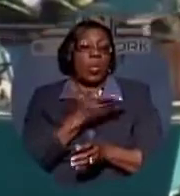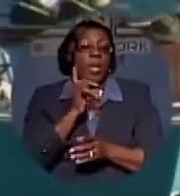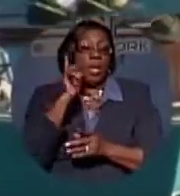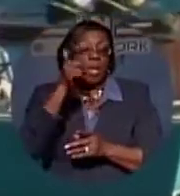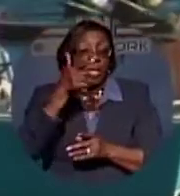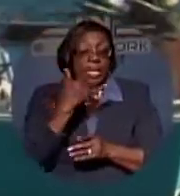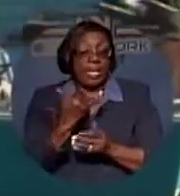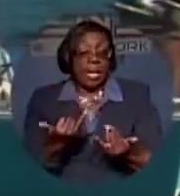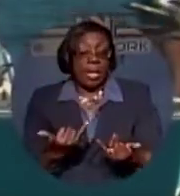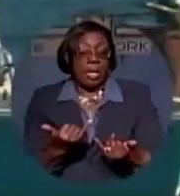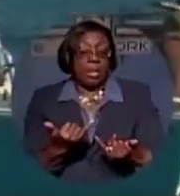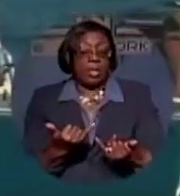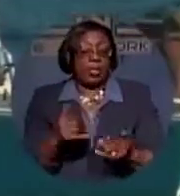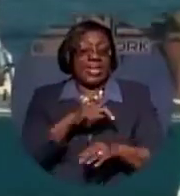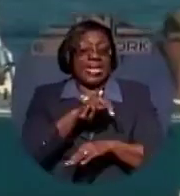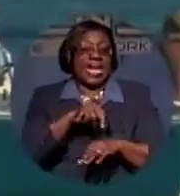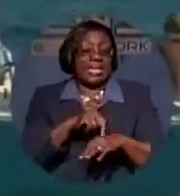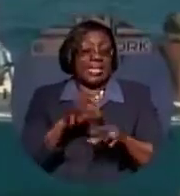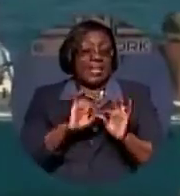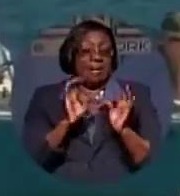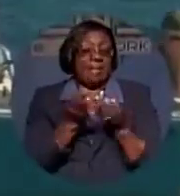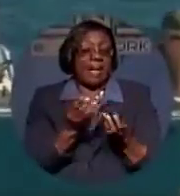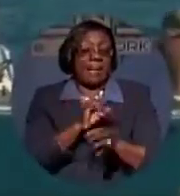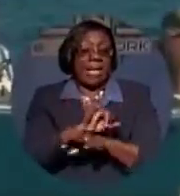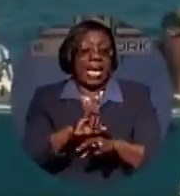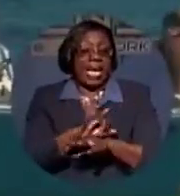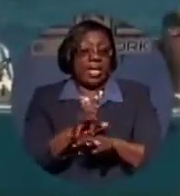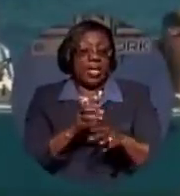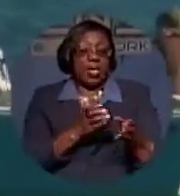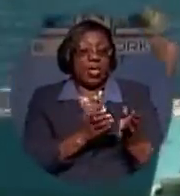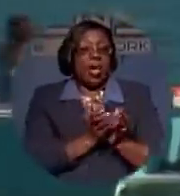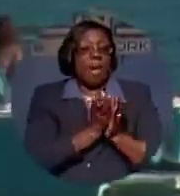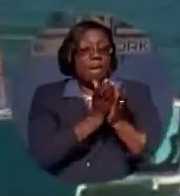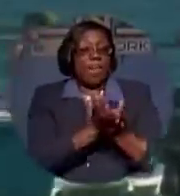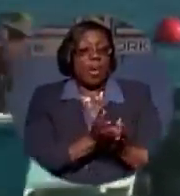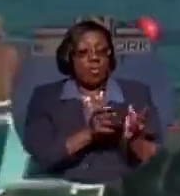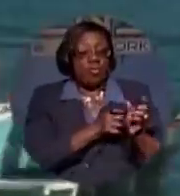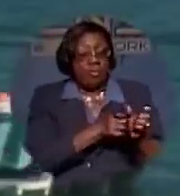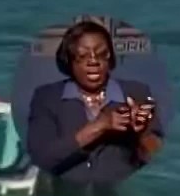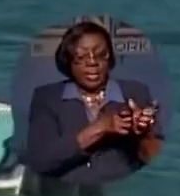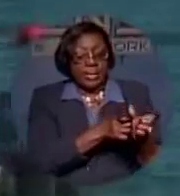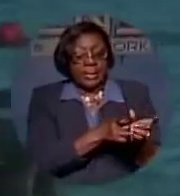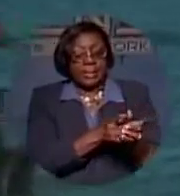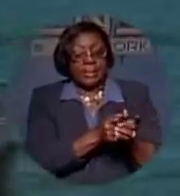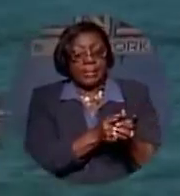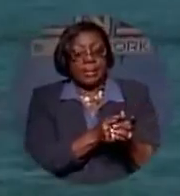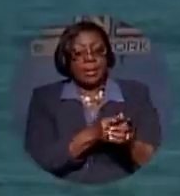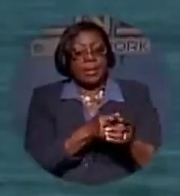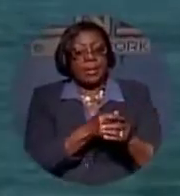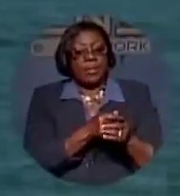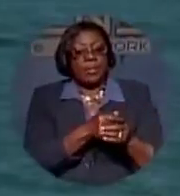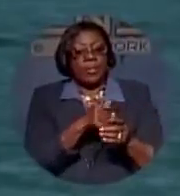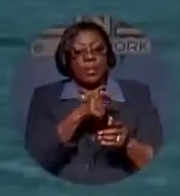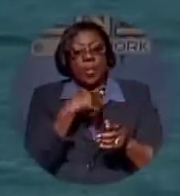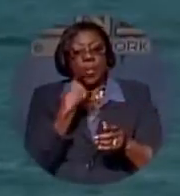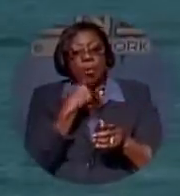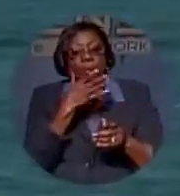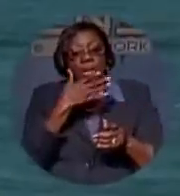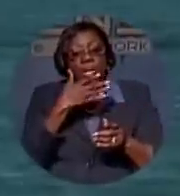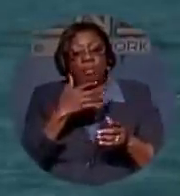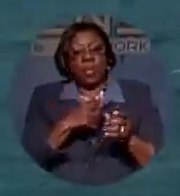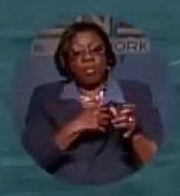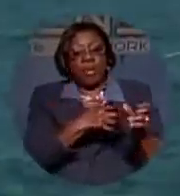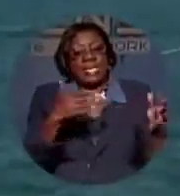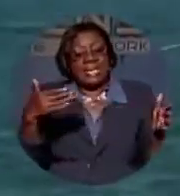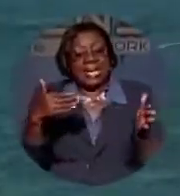now to the National Family Island Regatta to meet Buzzy Roll in Buller Edge, who is considered the best sea class